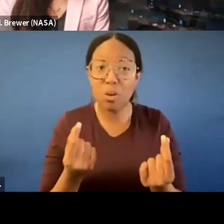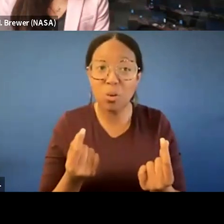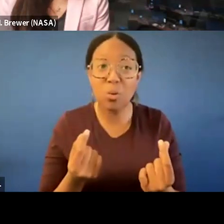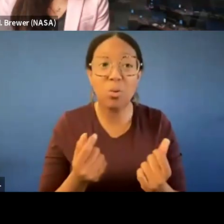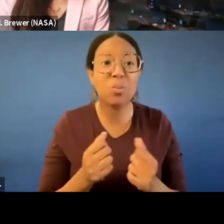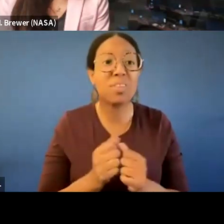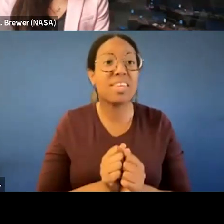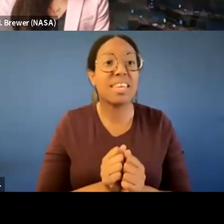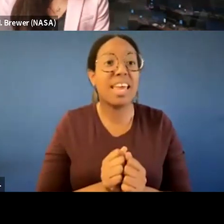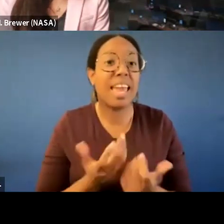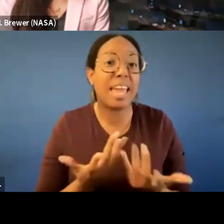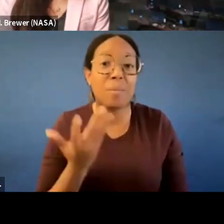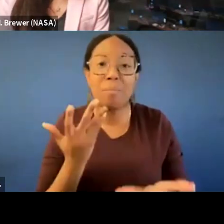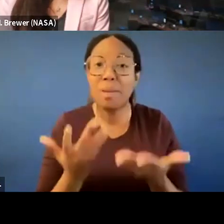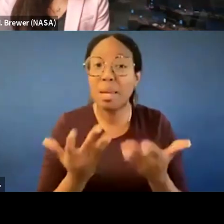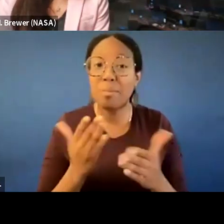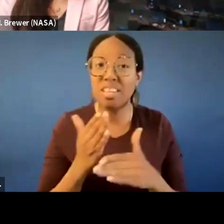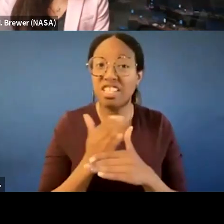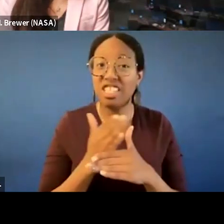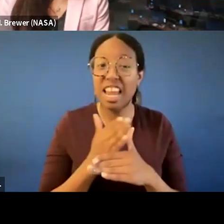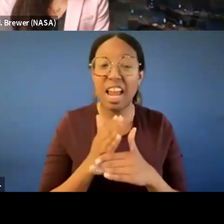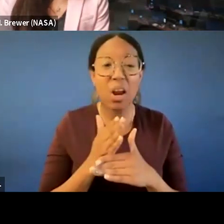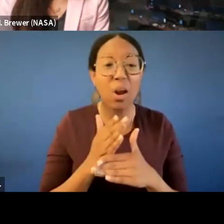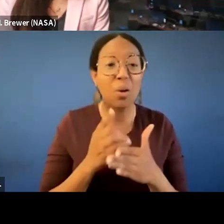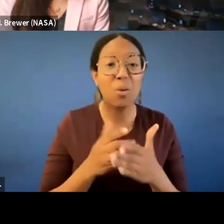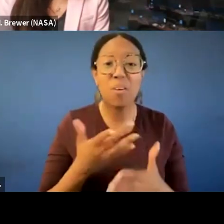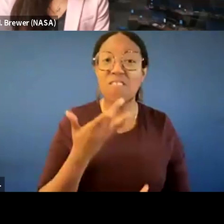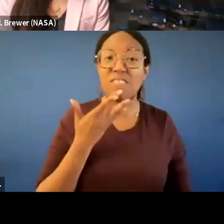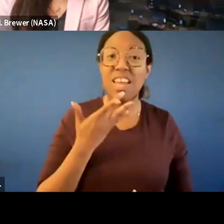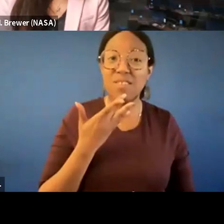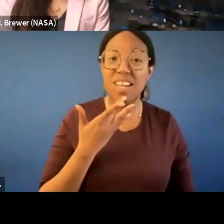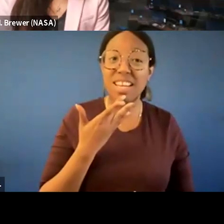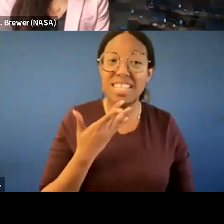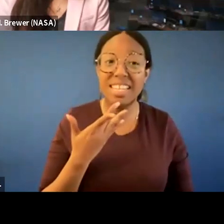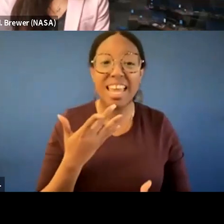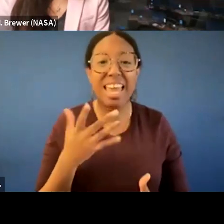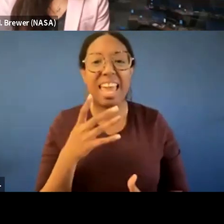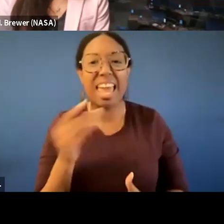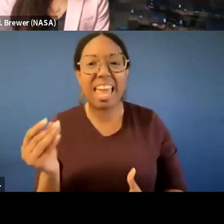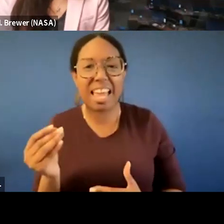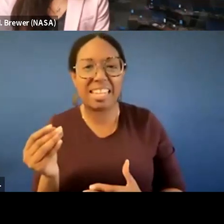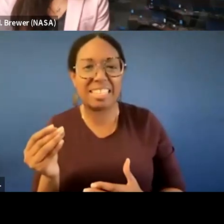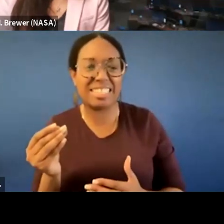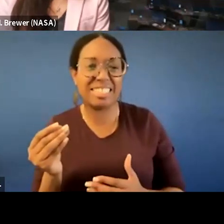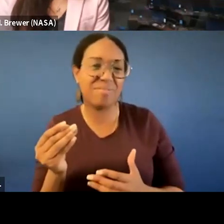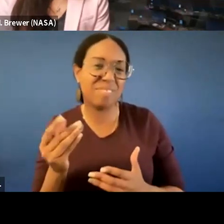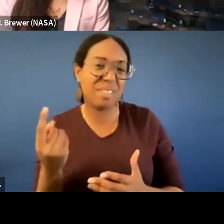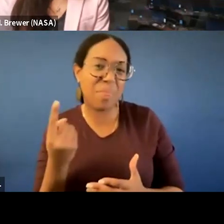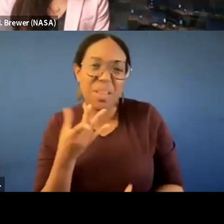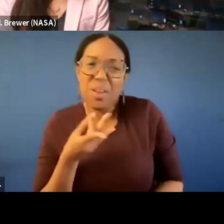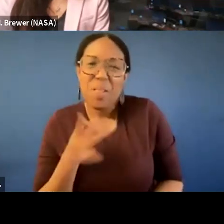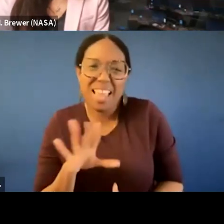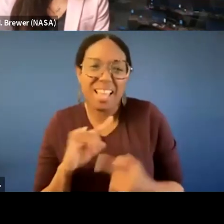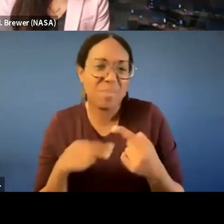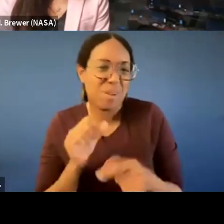your favorite part of your job and a least favorite part of your job. And that's a question that we had registered